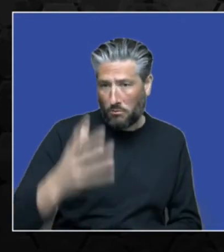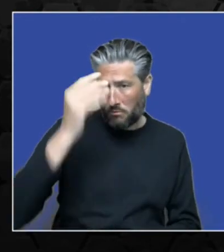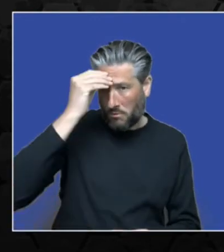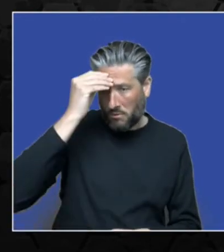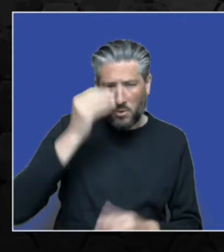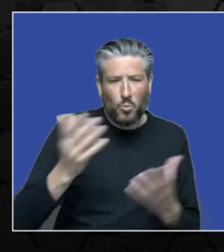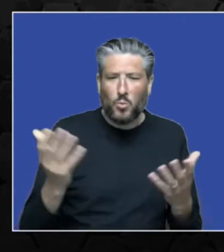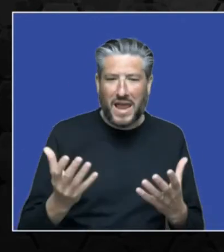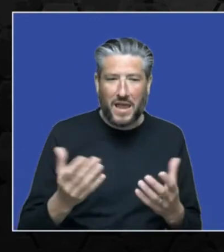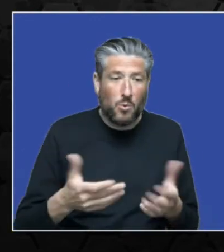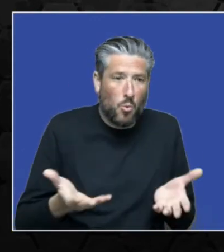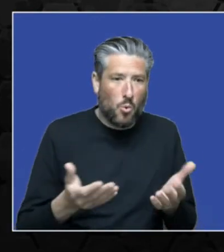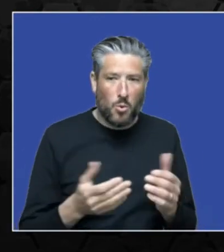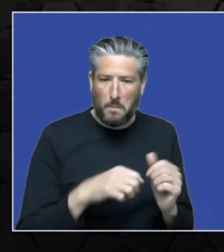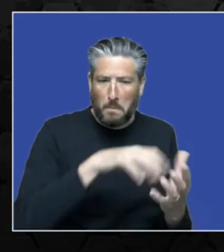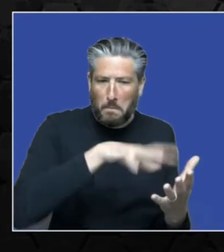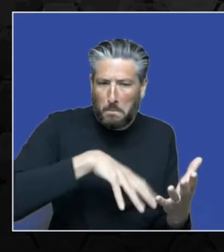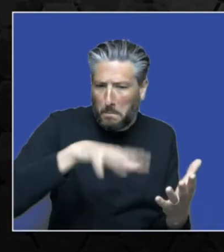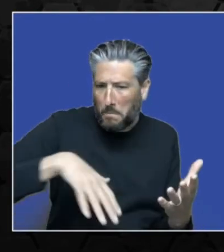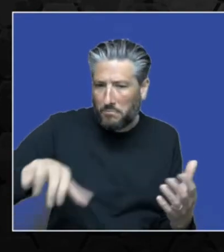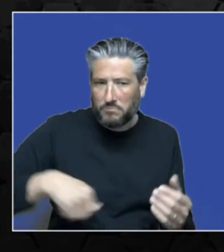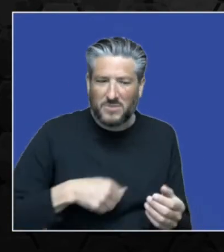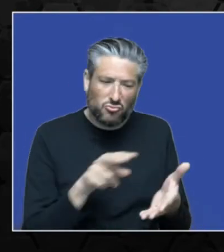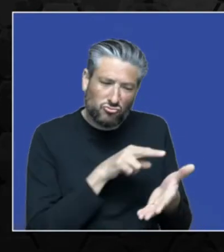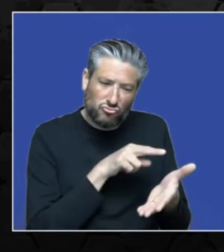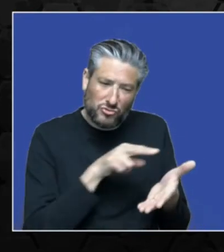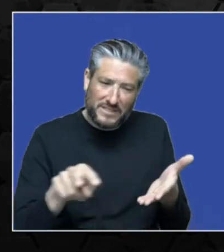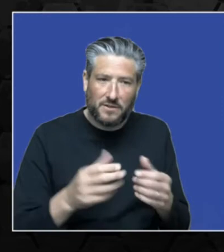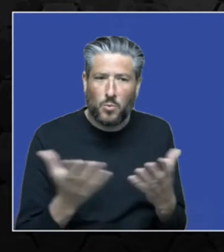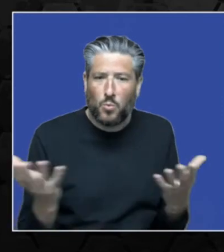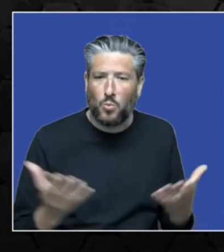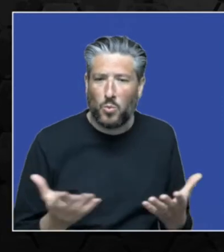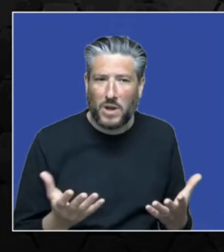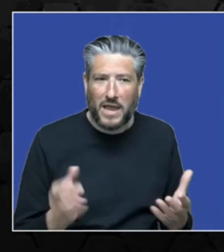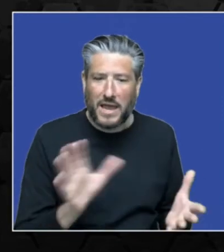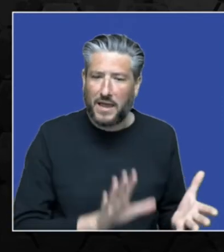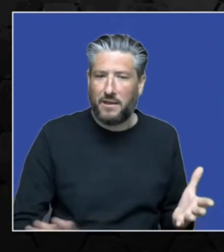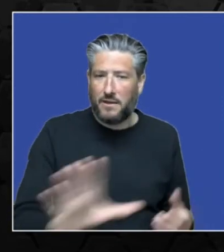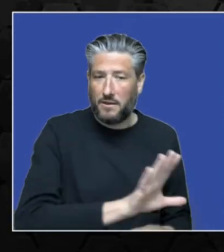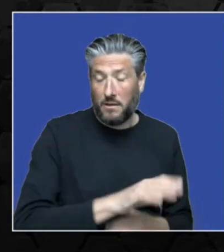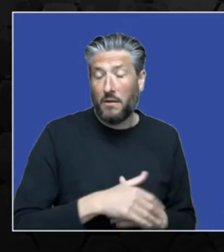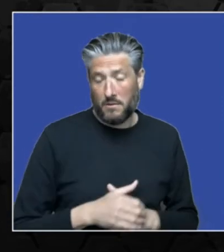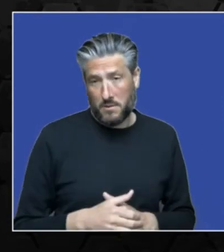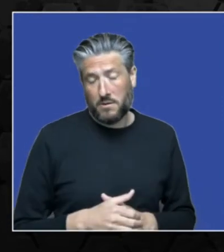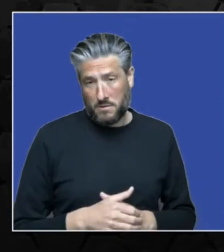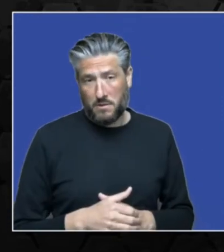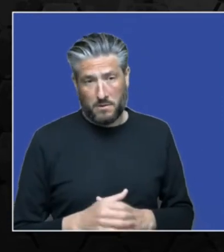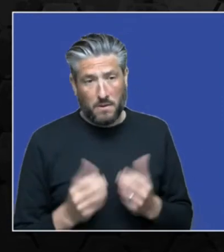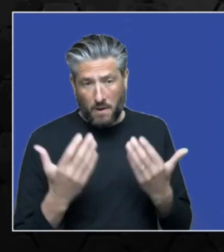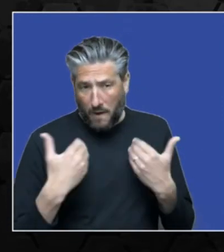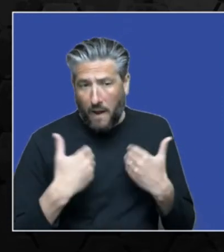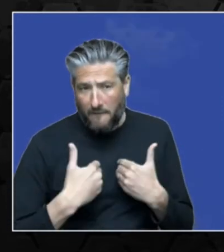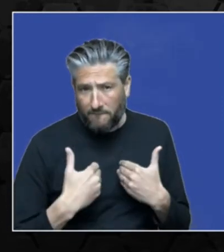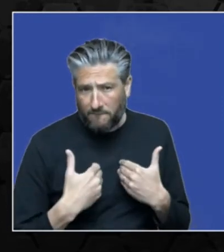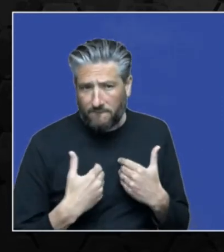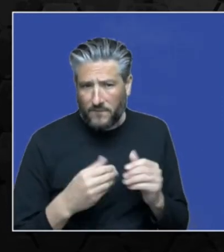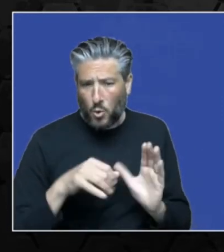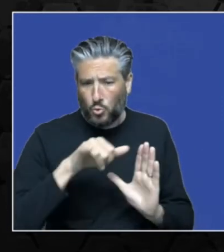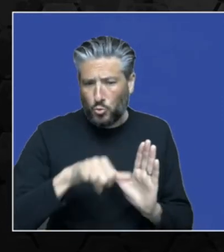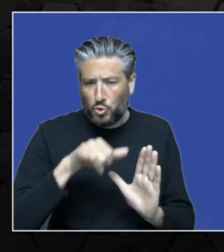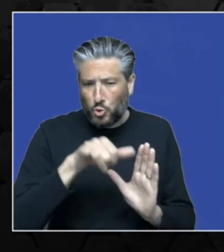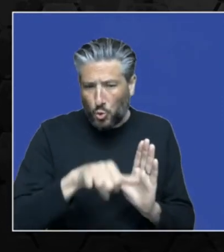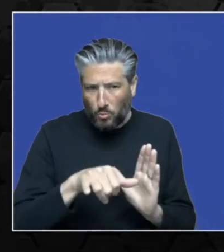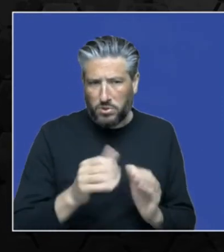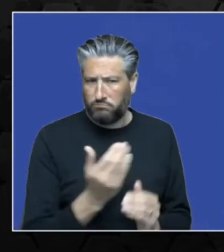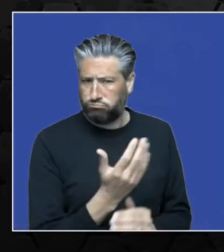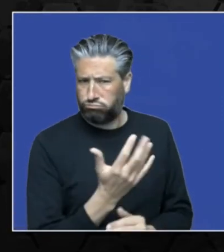One thing I would recommend you all is, there are a lot of nice resources provided on YouTube, and there have been like some